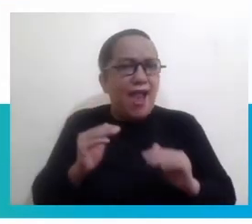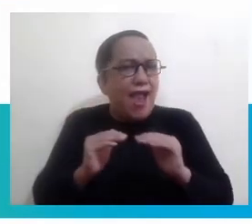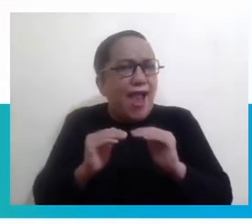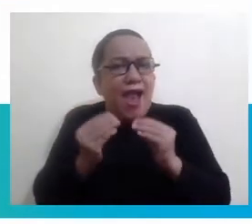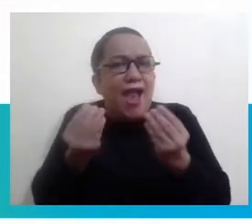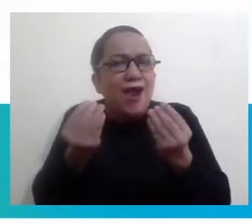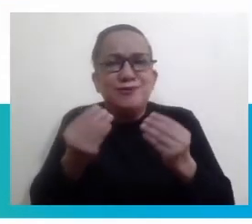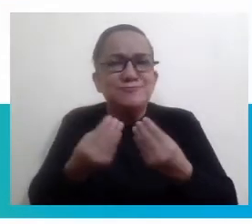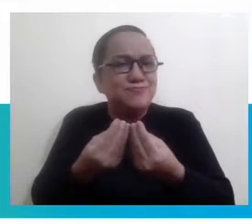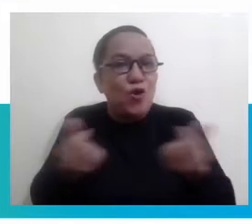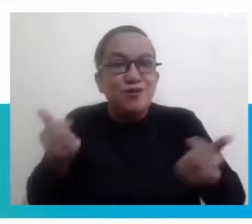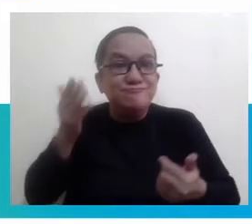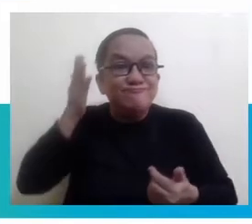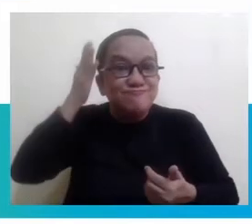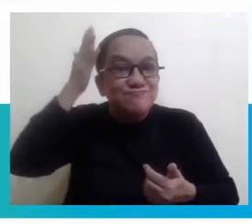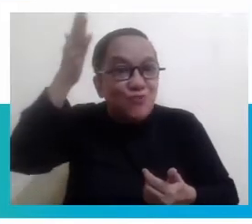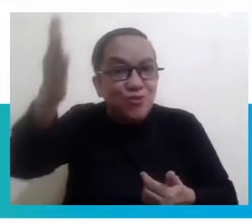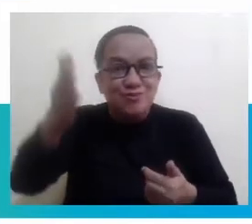future.